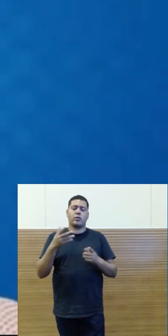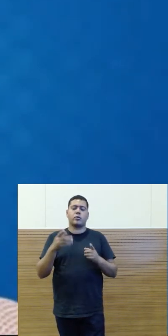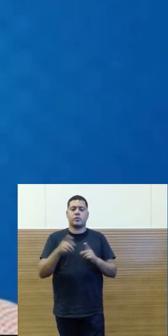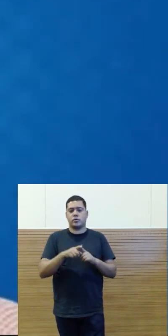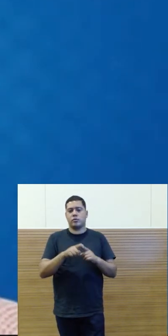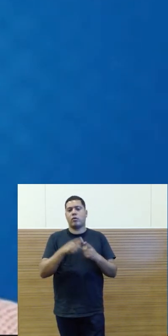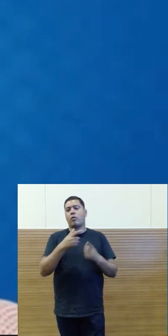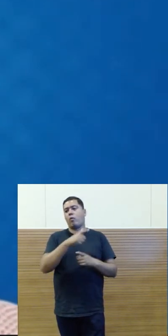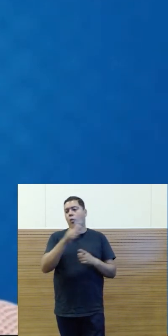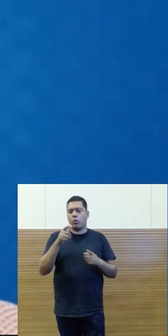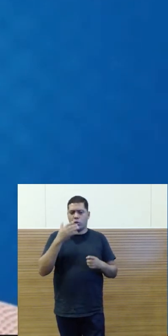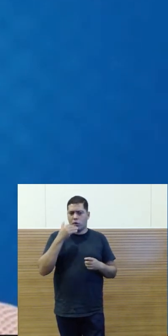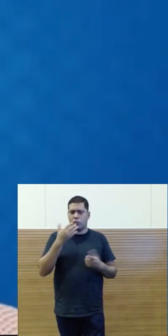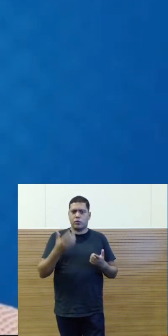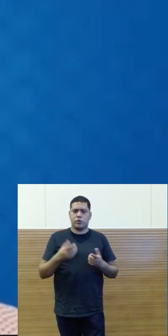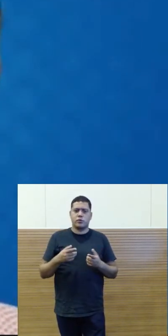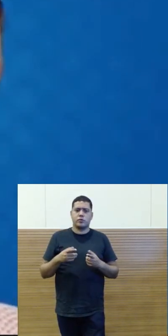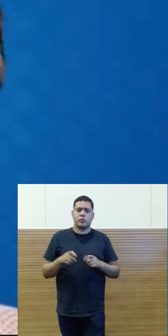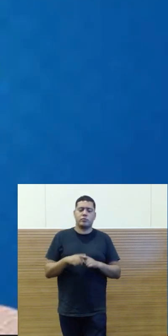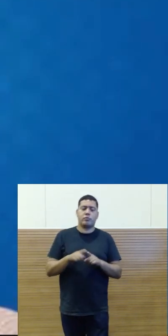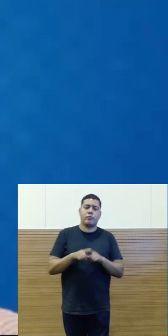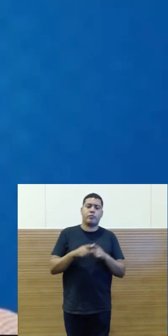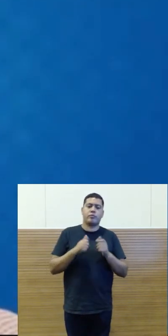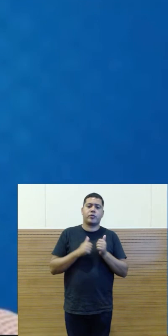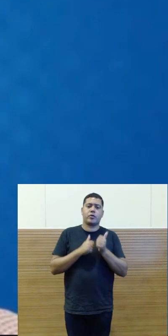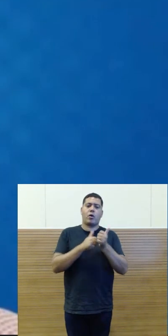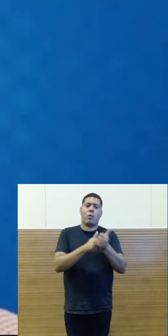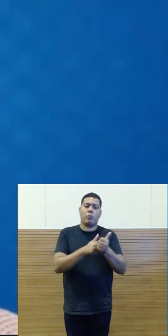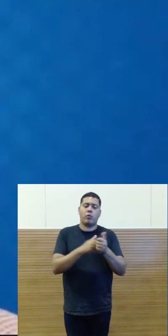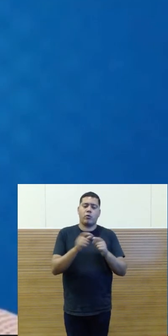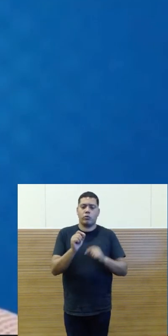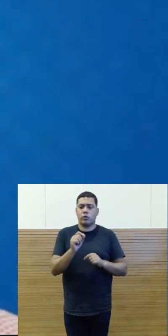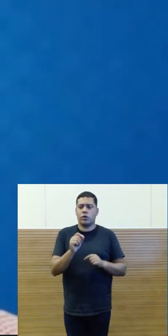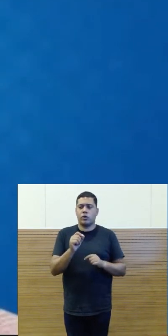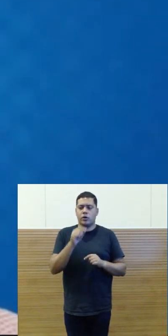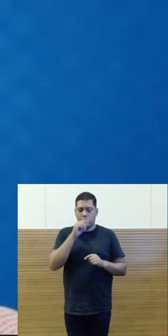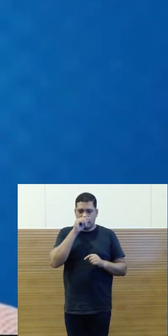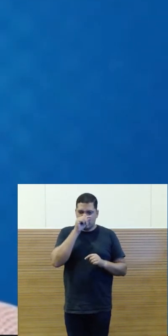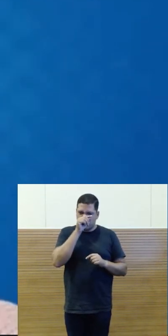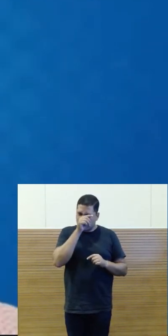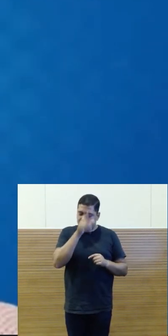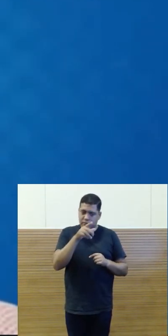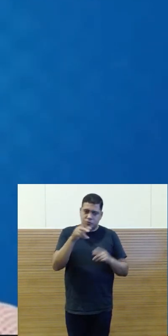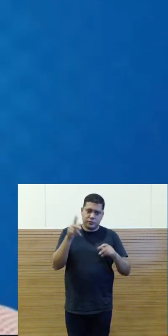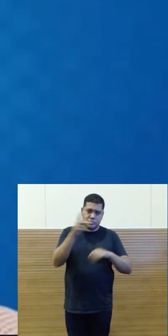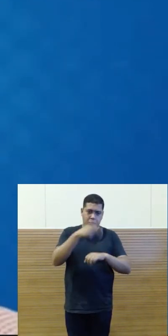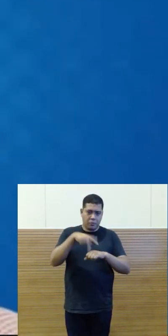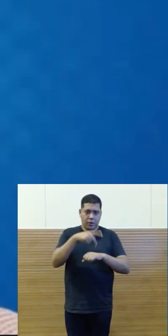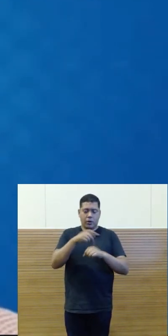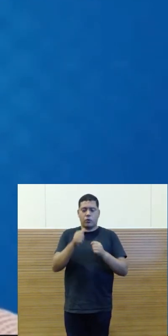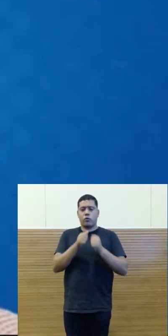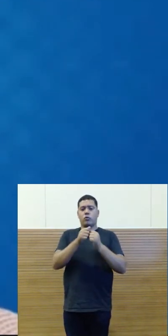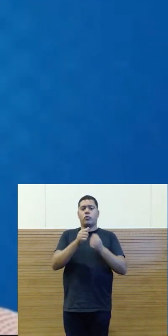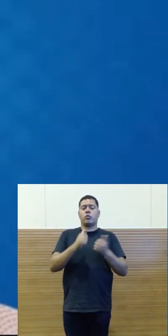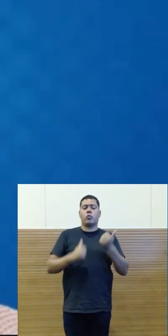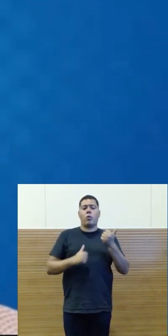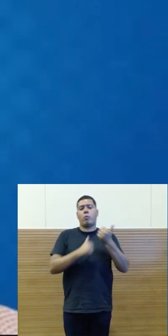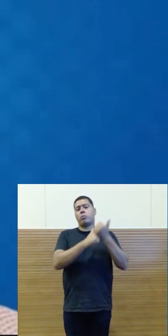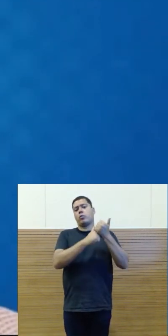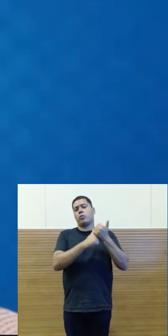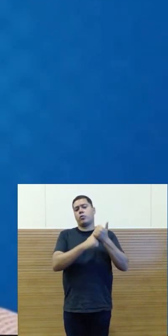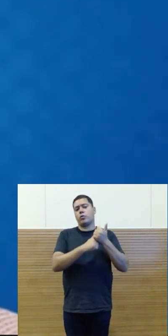And then support these countries with specific technical support, like the UN agencies are